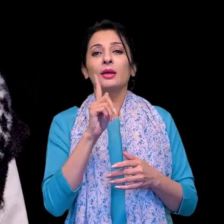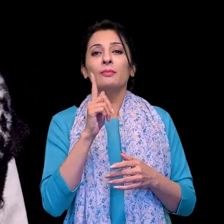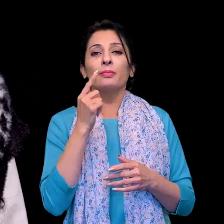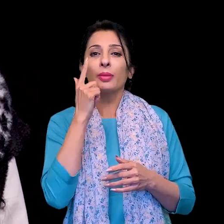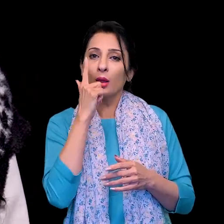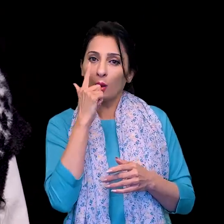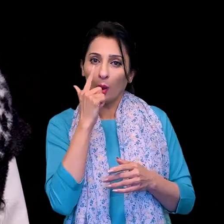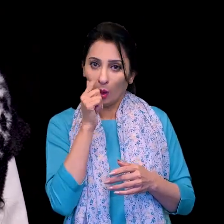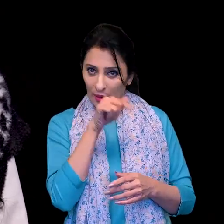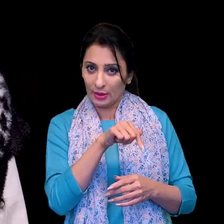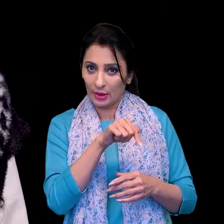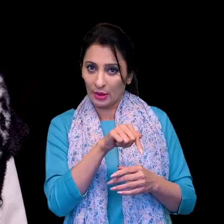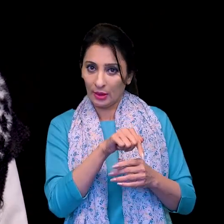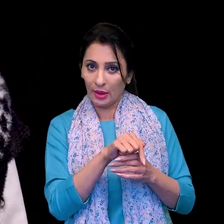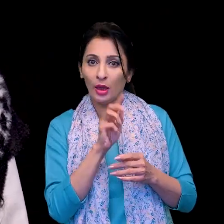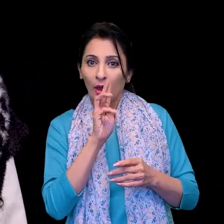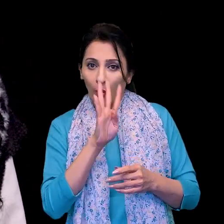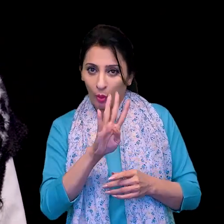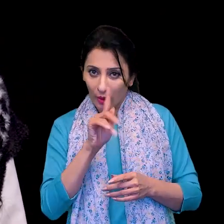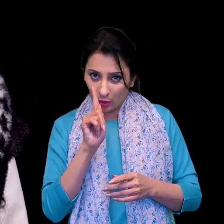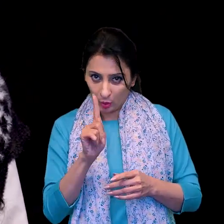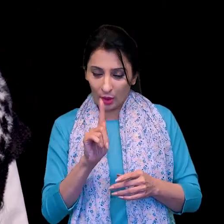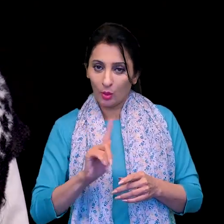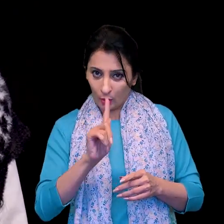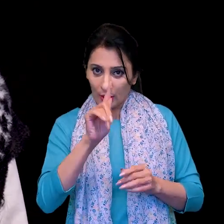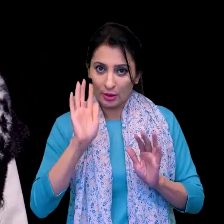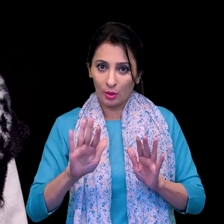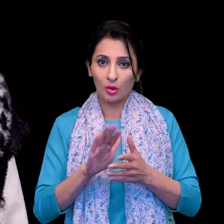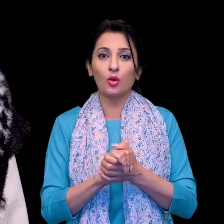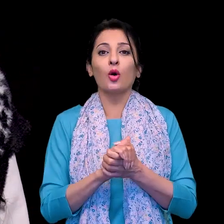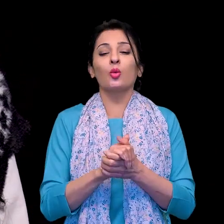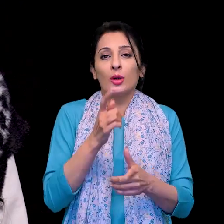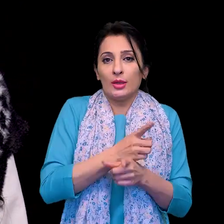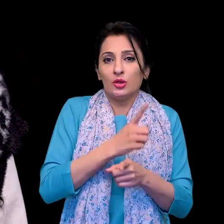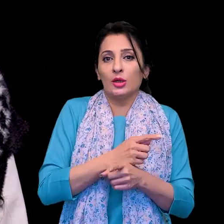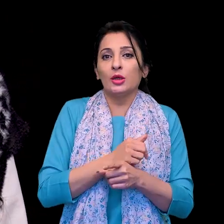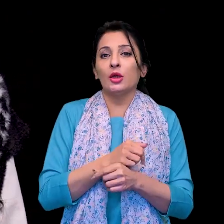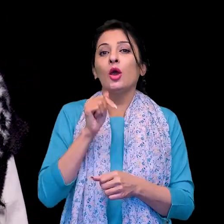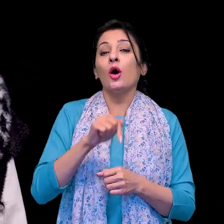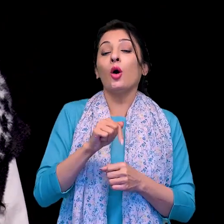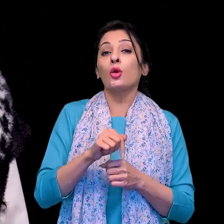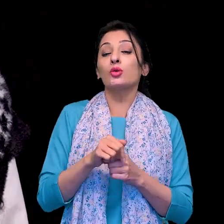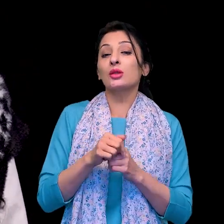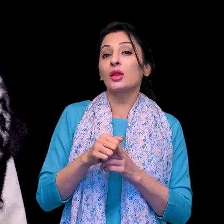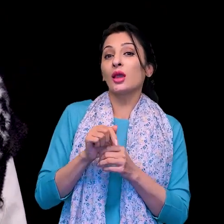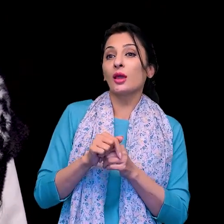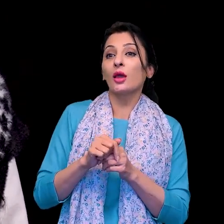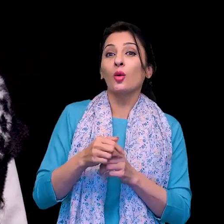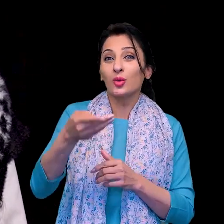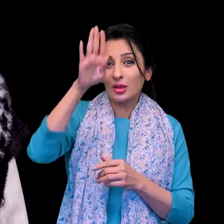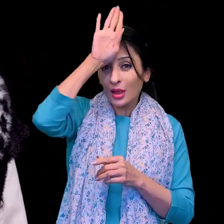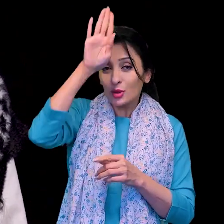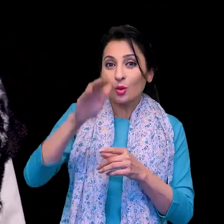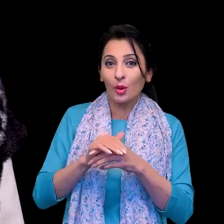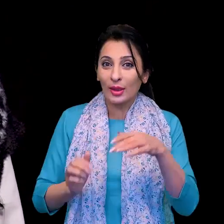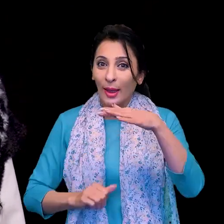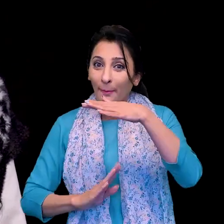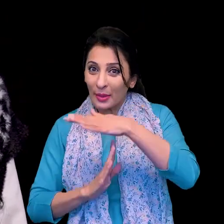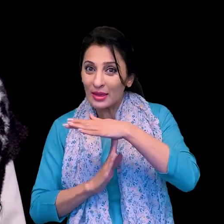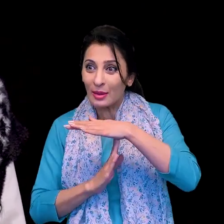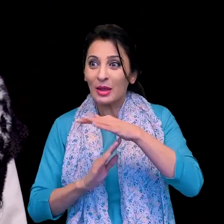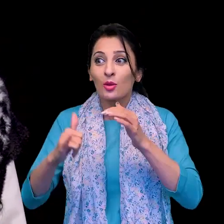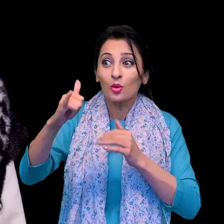was a woman who was a 41-year-old school administrator, and when she recorded her school principal's